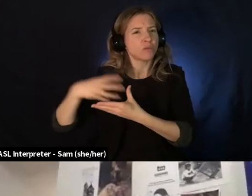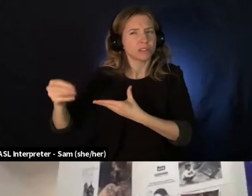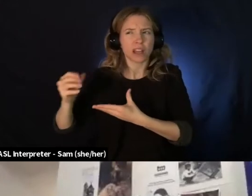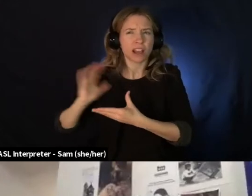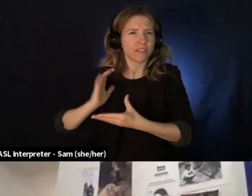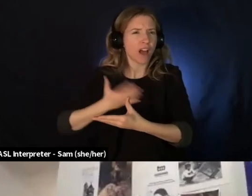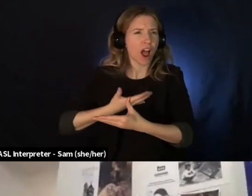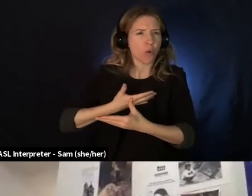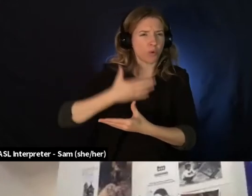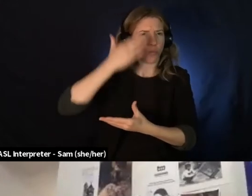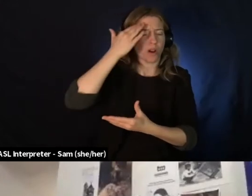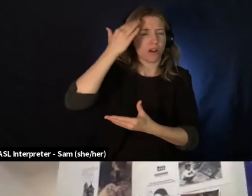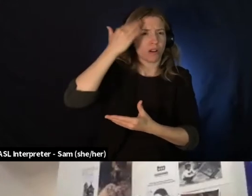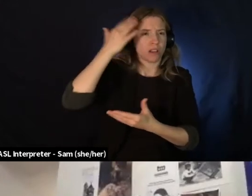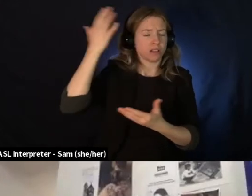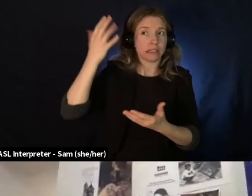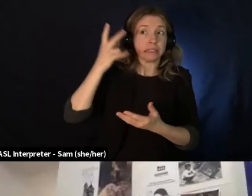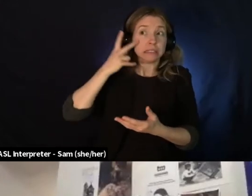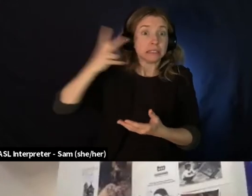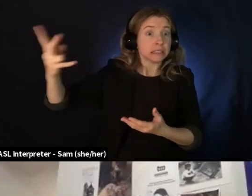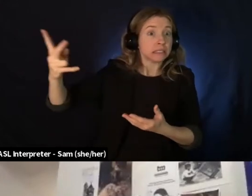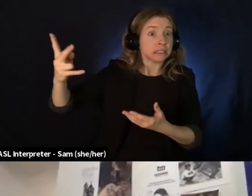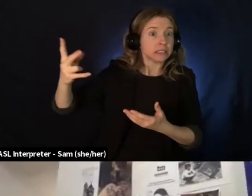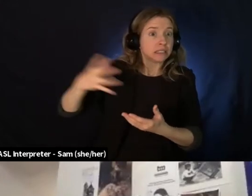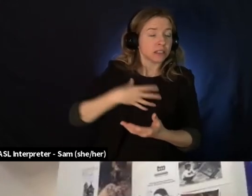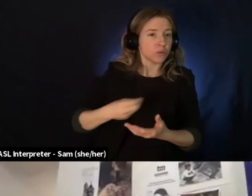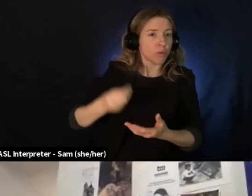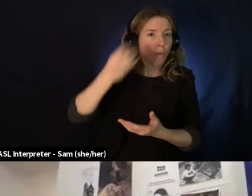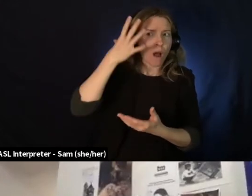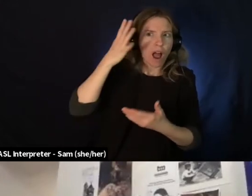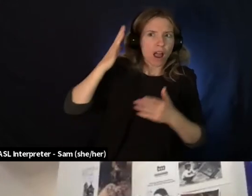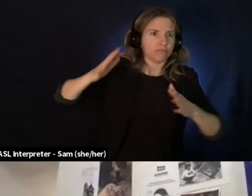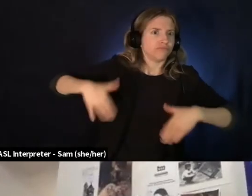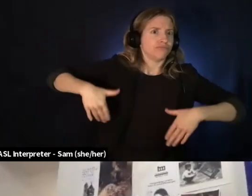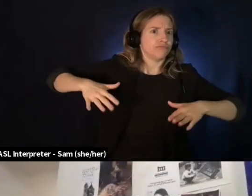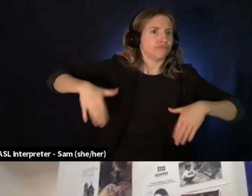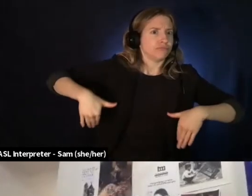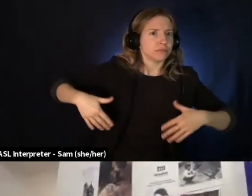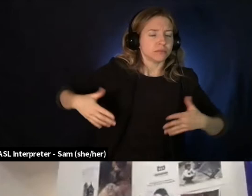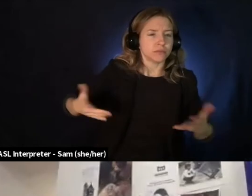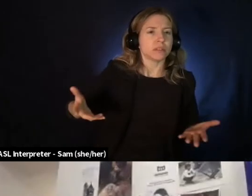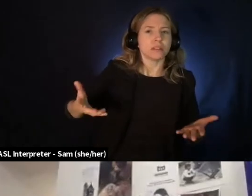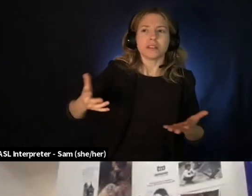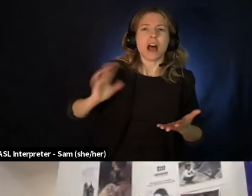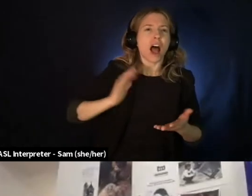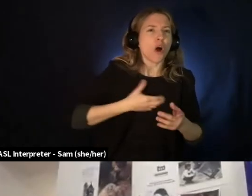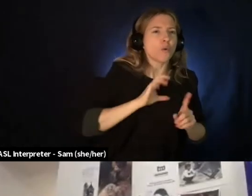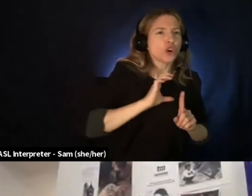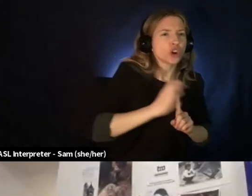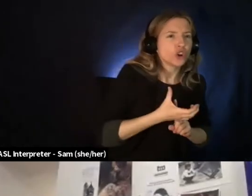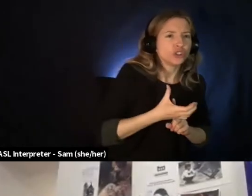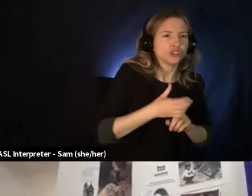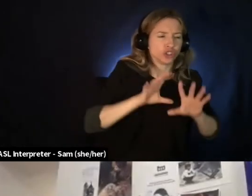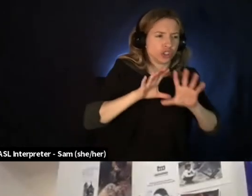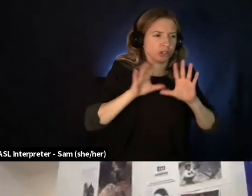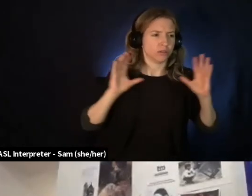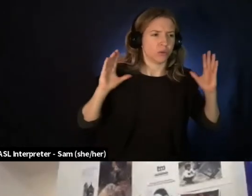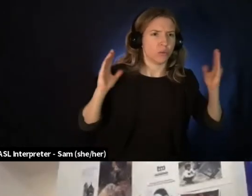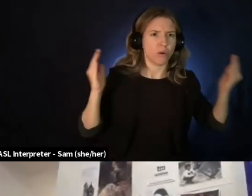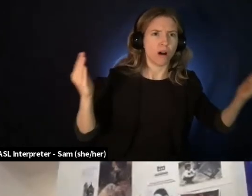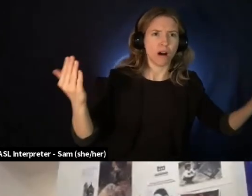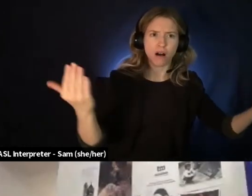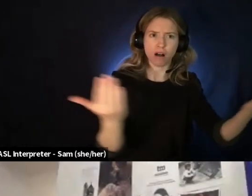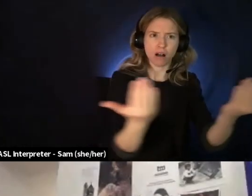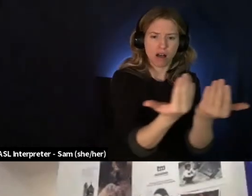continent, come to our shores. Because we have a culture that's based on respect for not